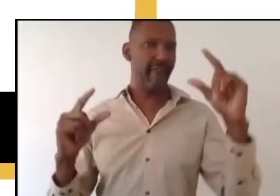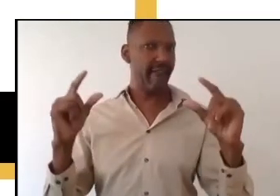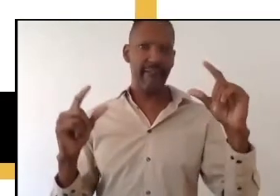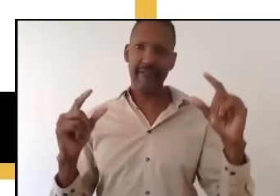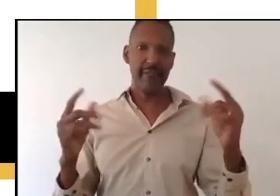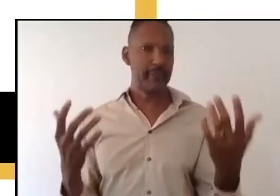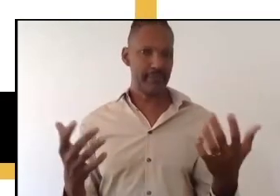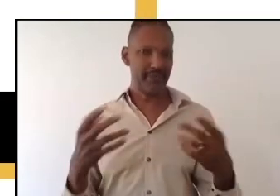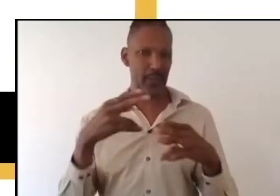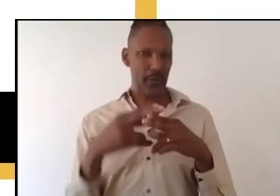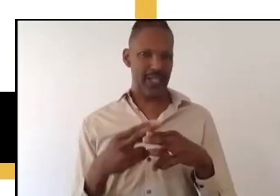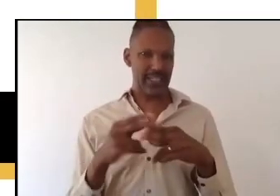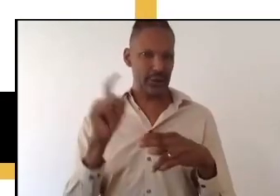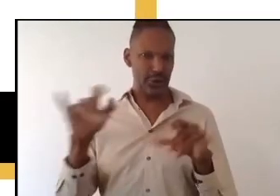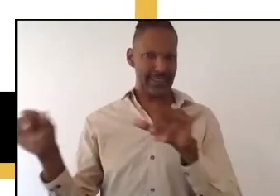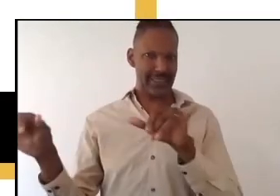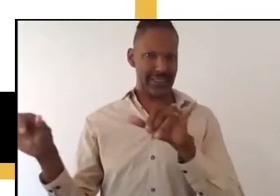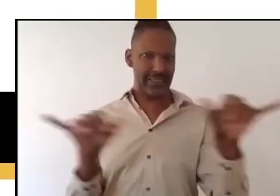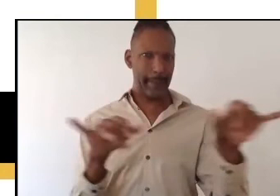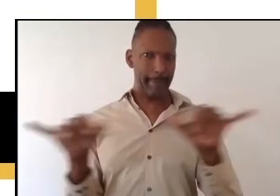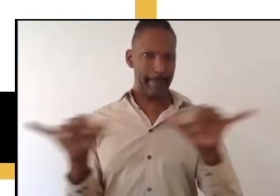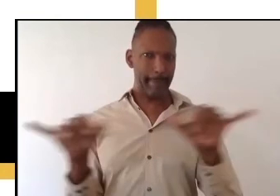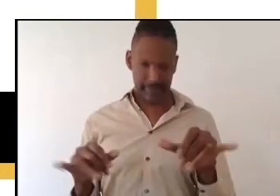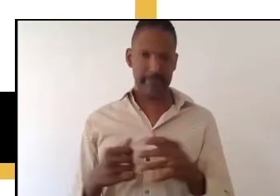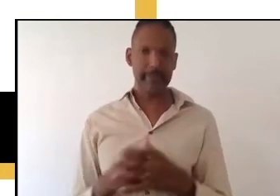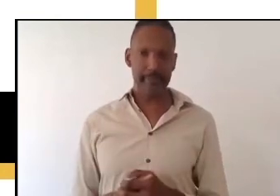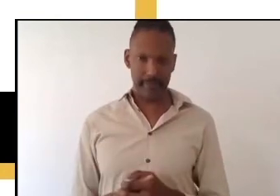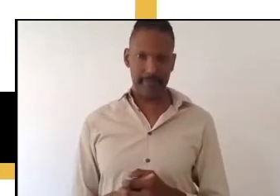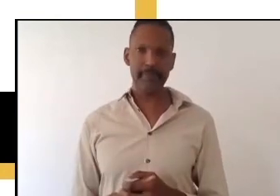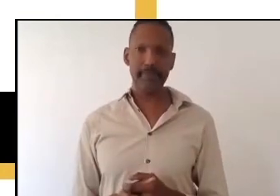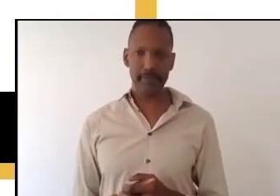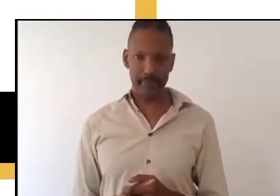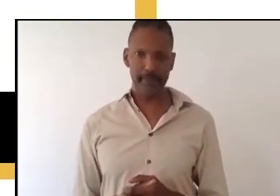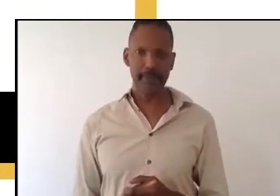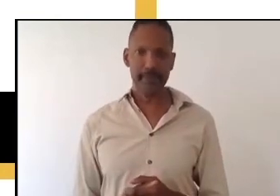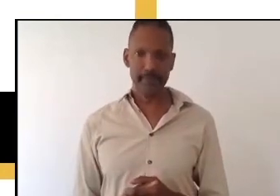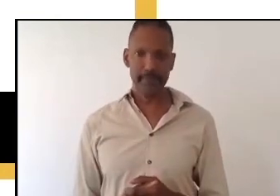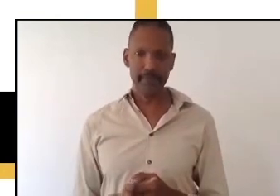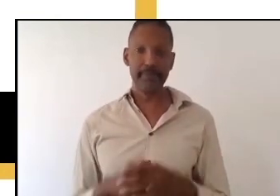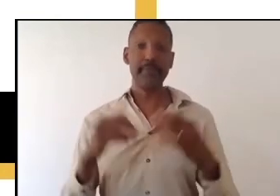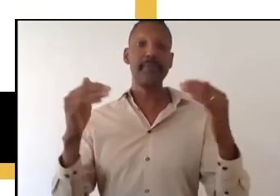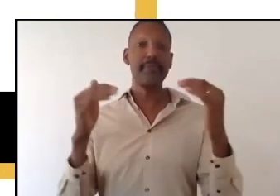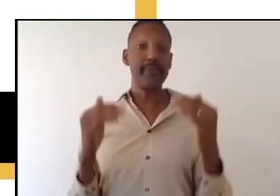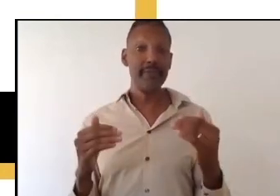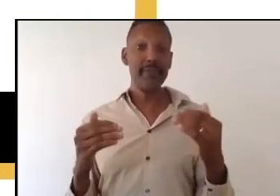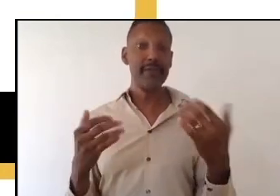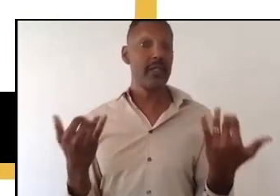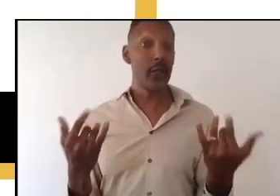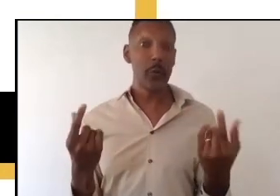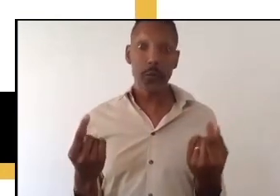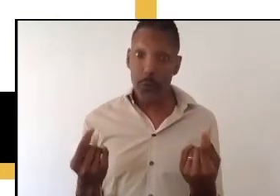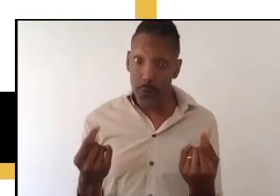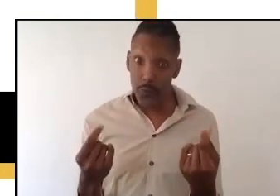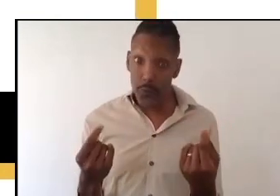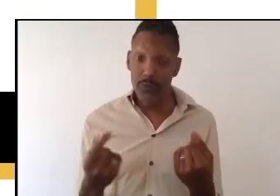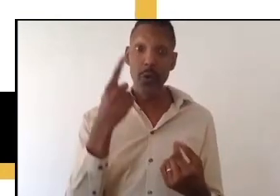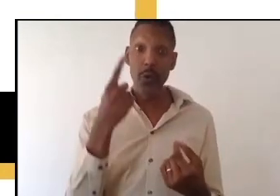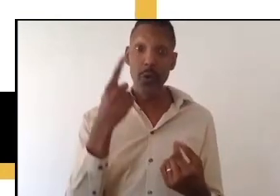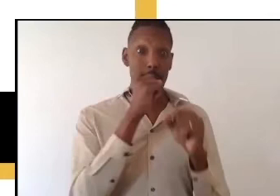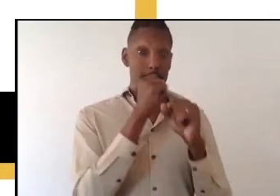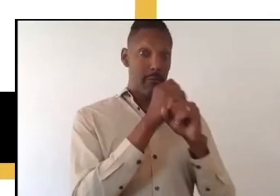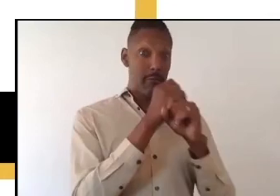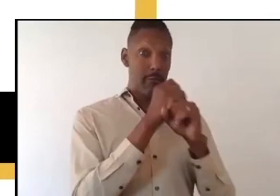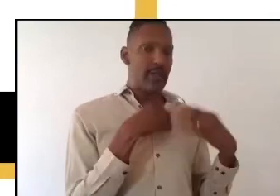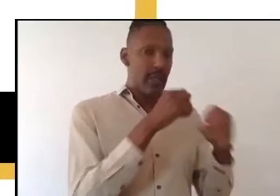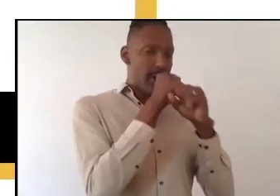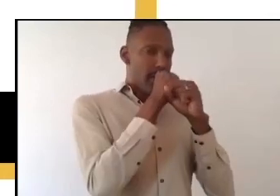Now take one balloon or bag off the hanger and blow it up. Tie a knot in the balloon